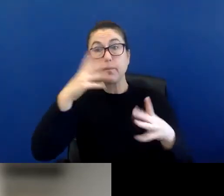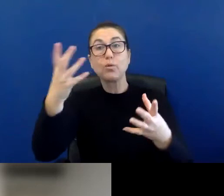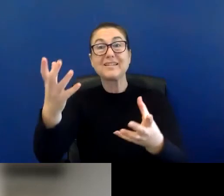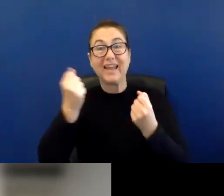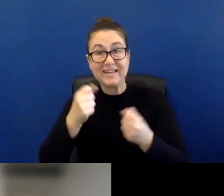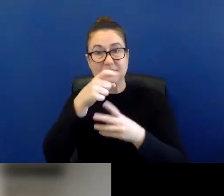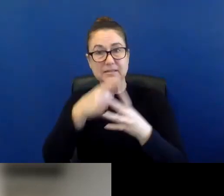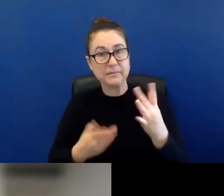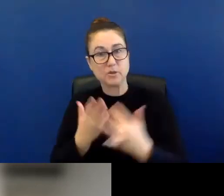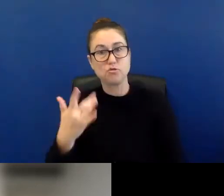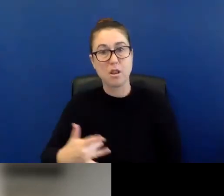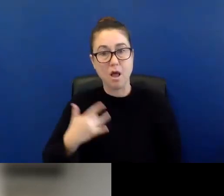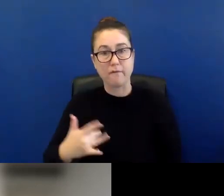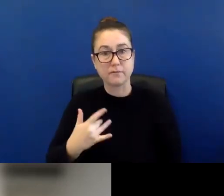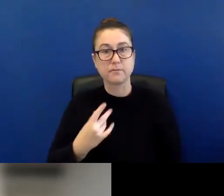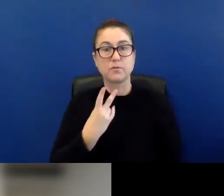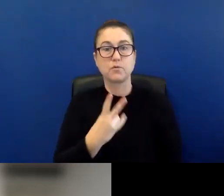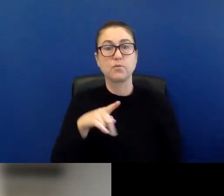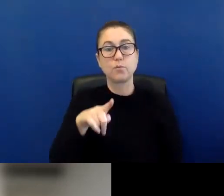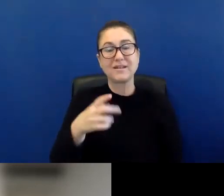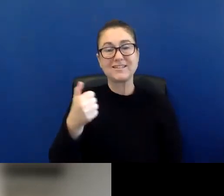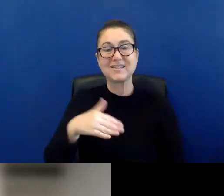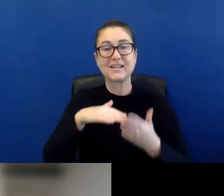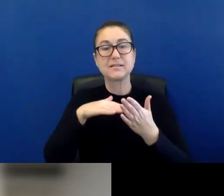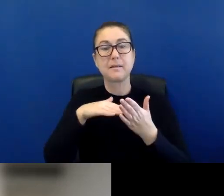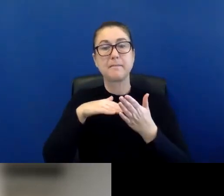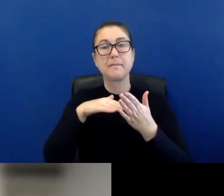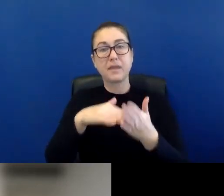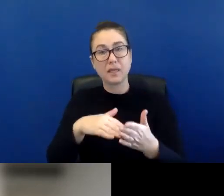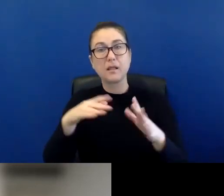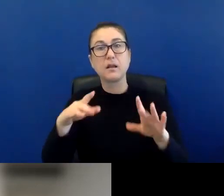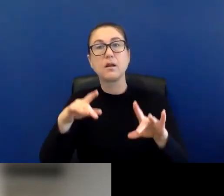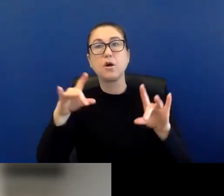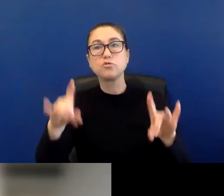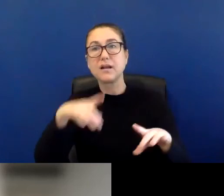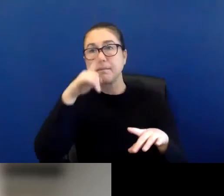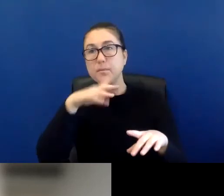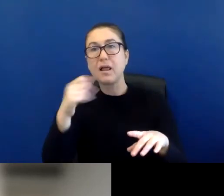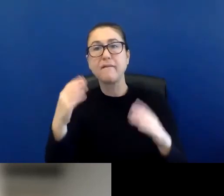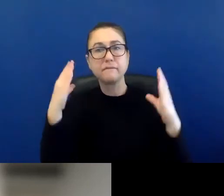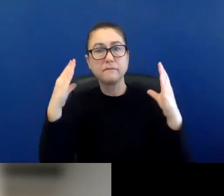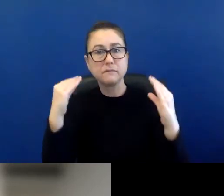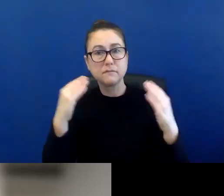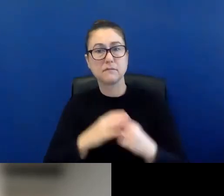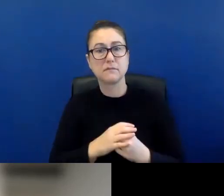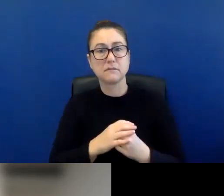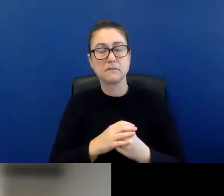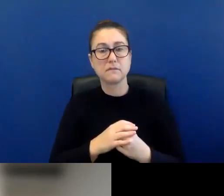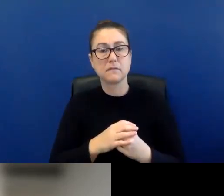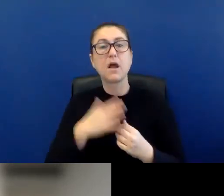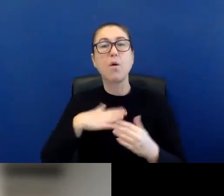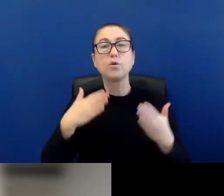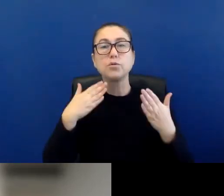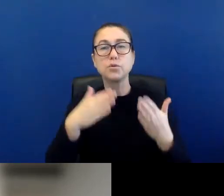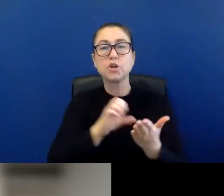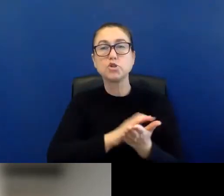life. 2.65 million Australians have caring roles. My role today is to focus upon Chapter 13 of